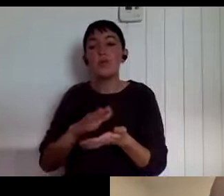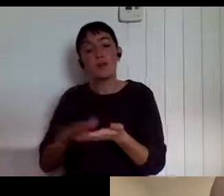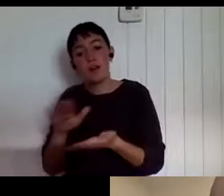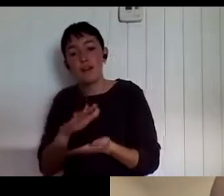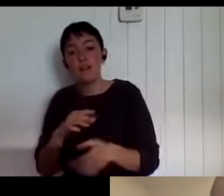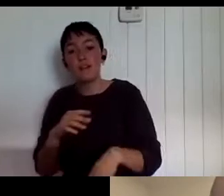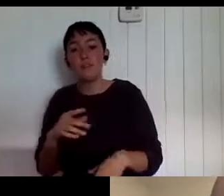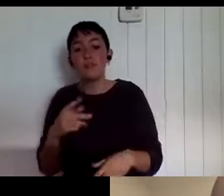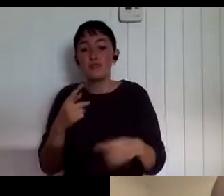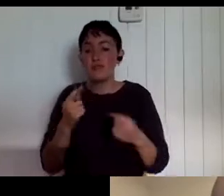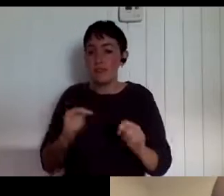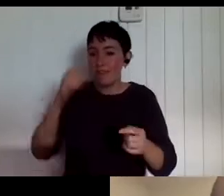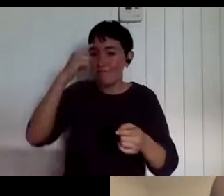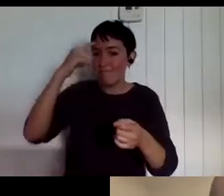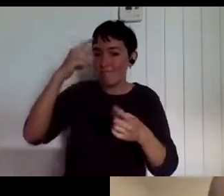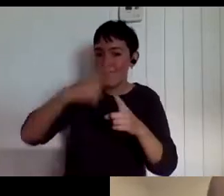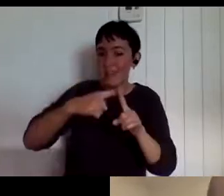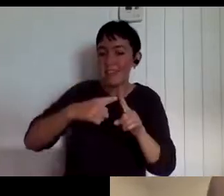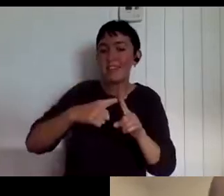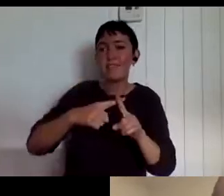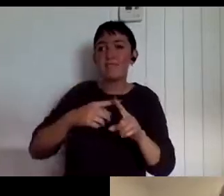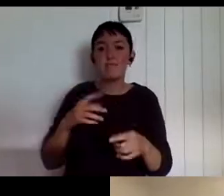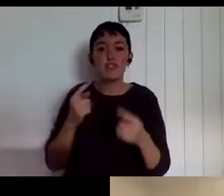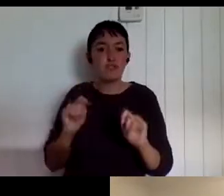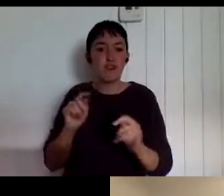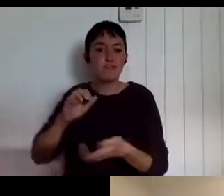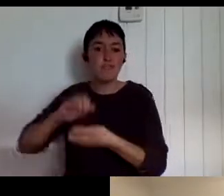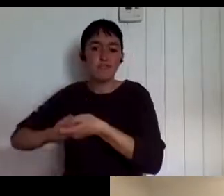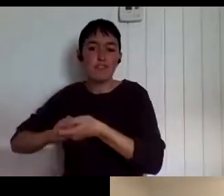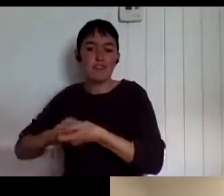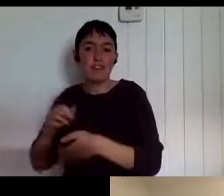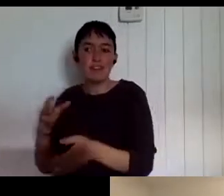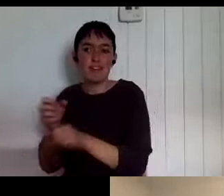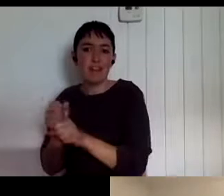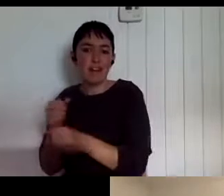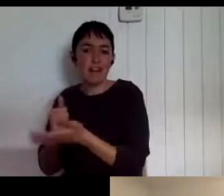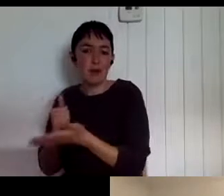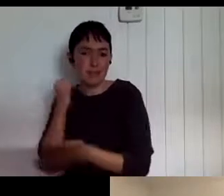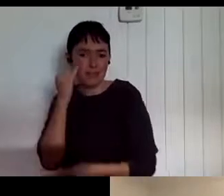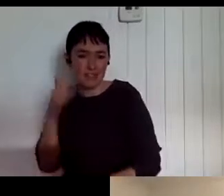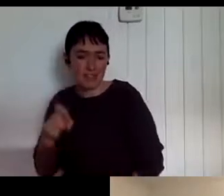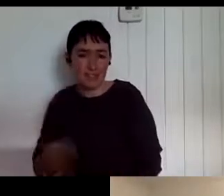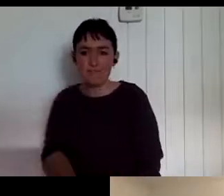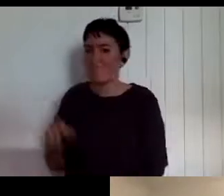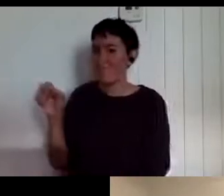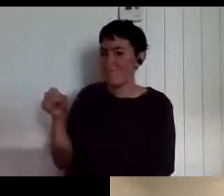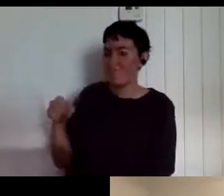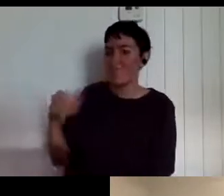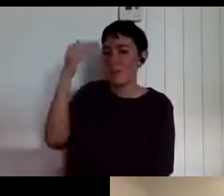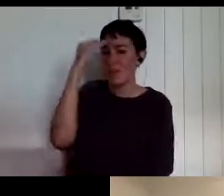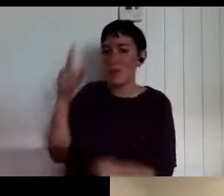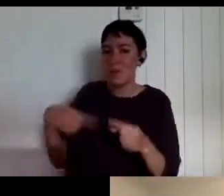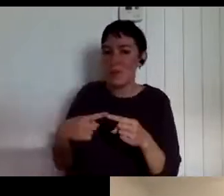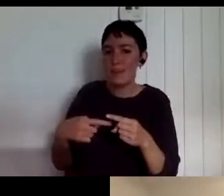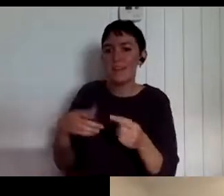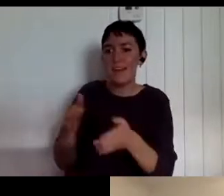positive about that and, you know, getting help if you need it, I think is very valuable. That's great. Knowing when to ask for help is a super important skill. And the earlier you learn